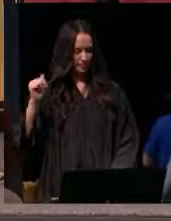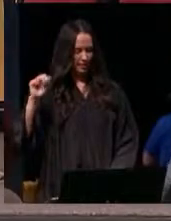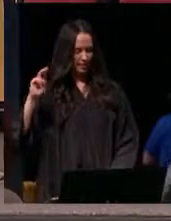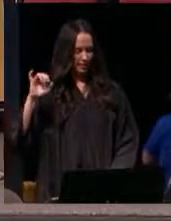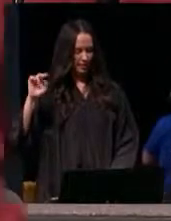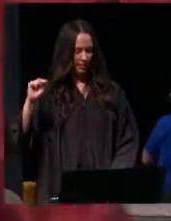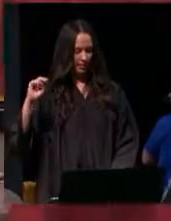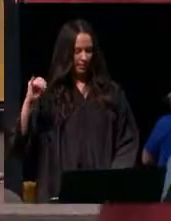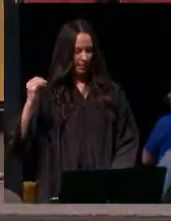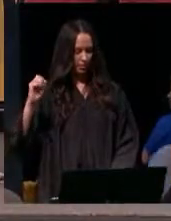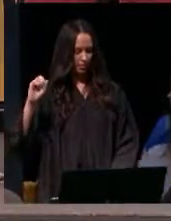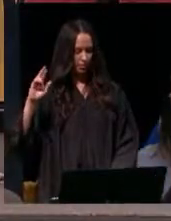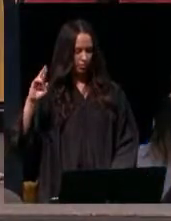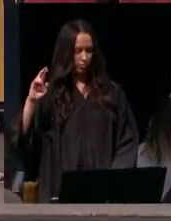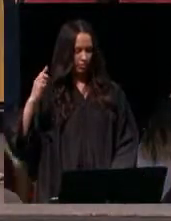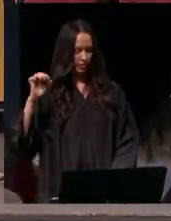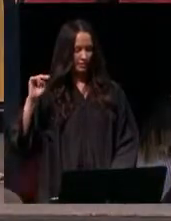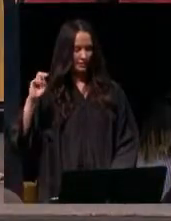Gavin Jorgensen.